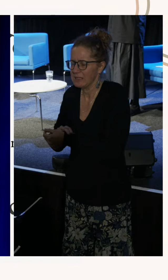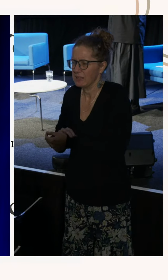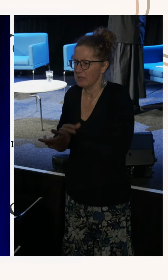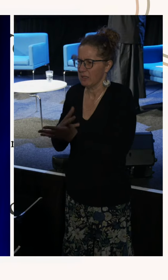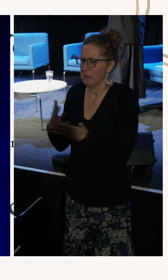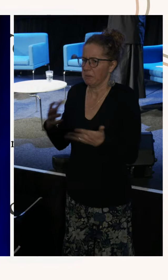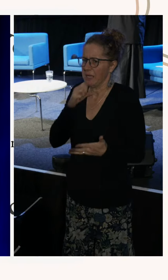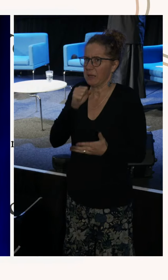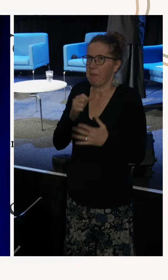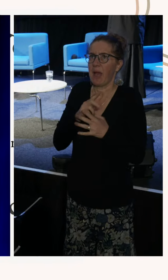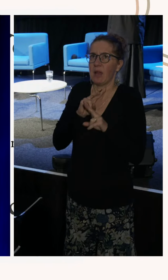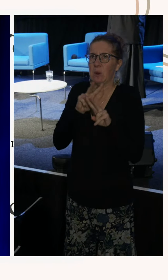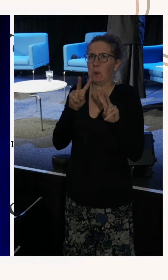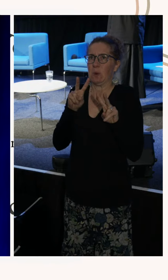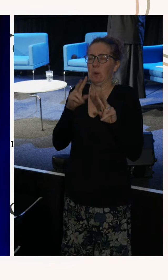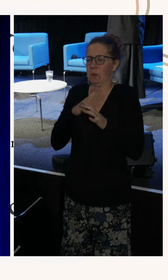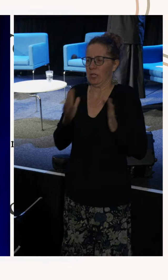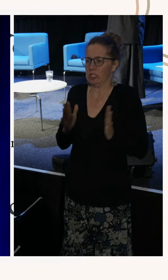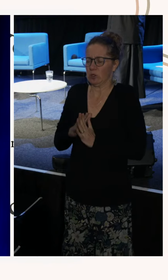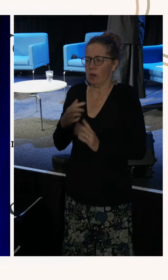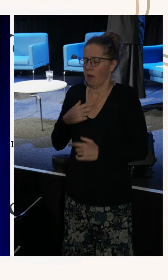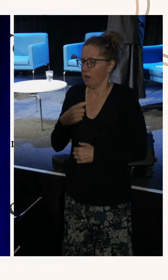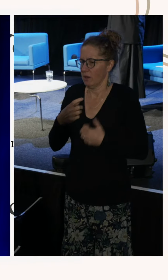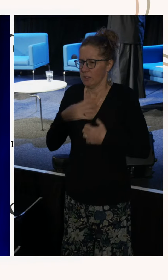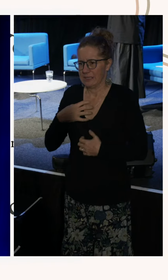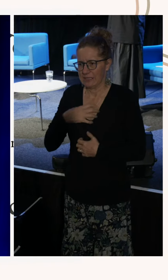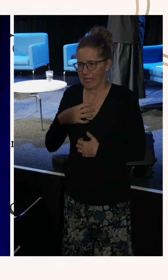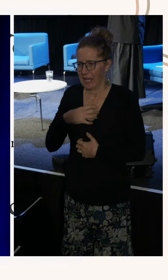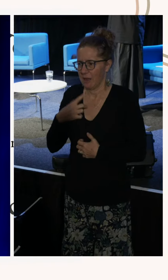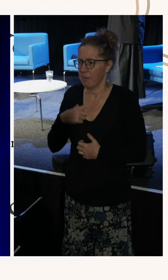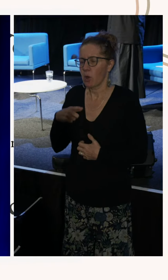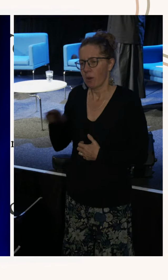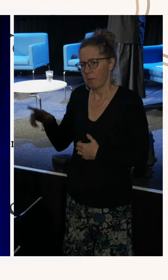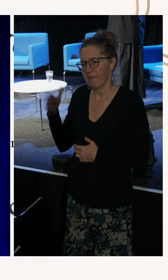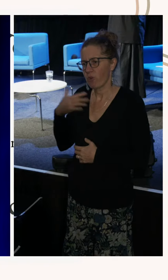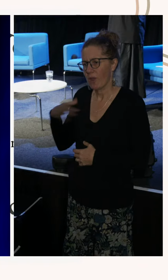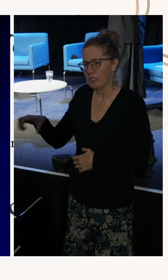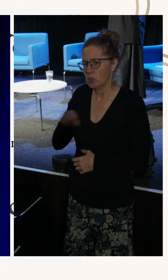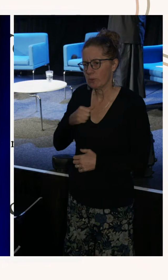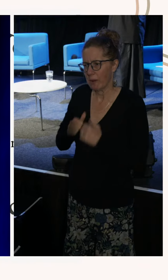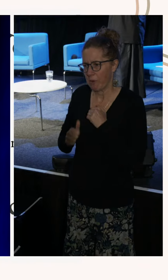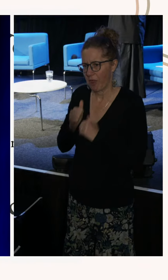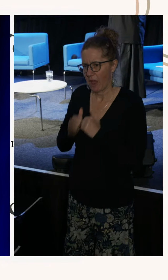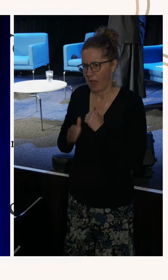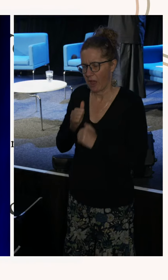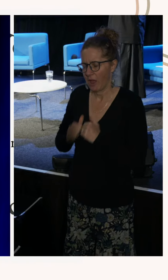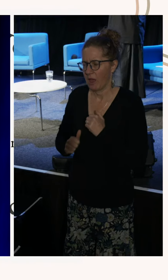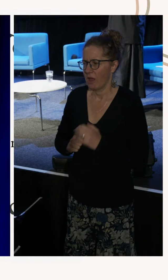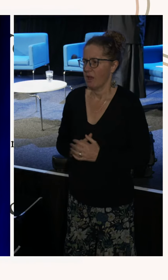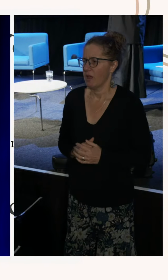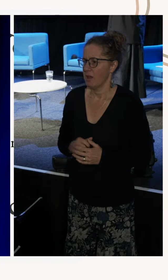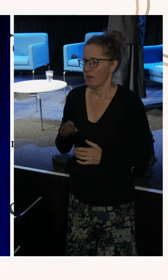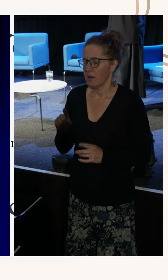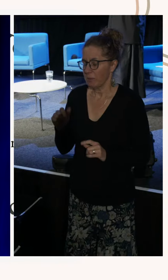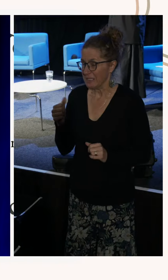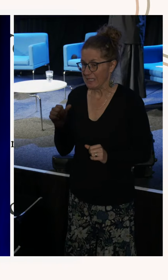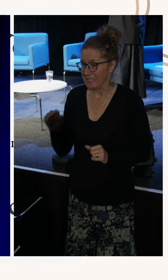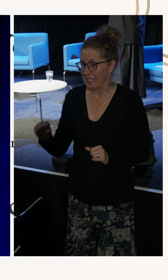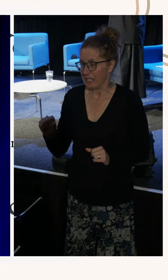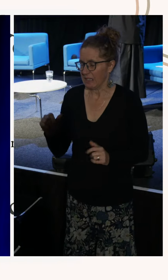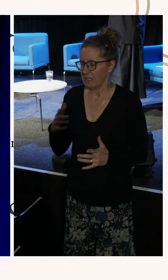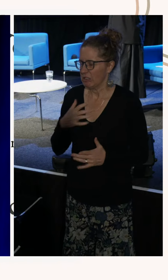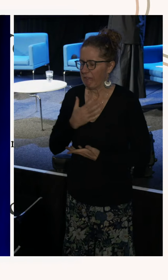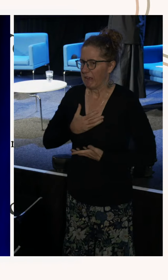bloke in a black suit could trigger fear in me because of the one who took away Gordon. Even to this day, I'm uncomfortable around